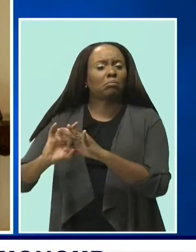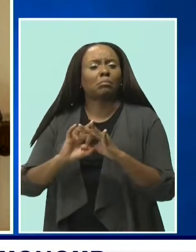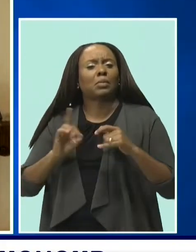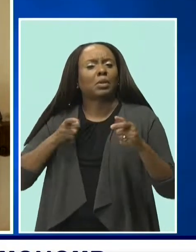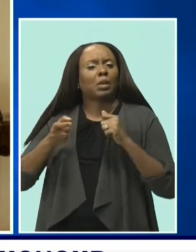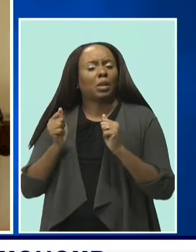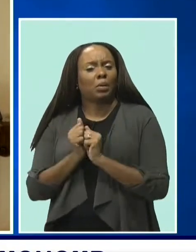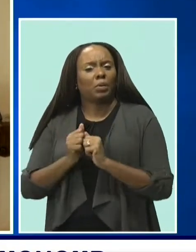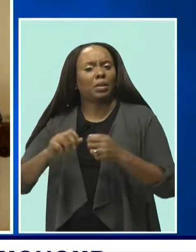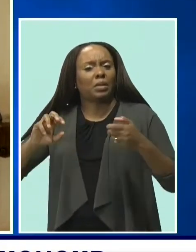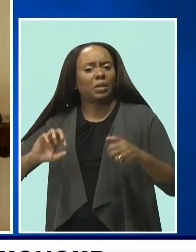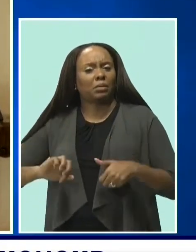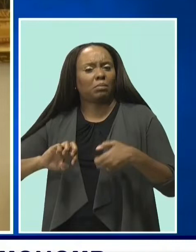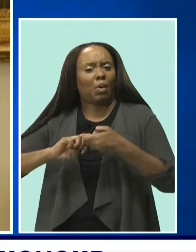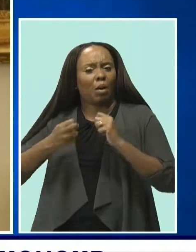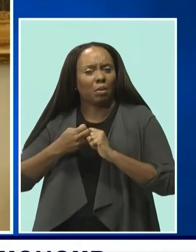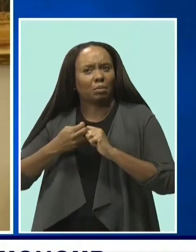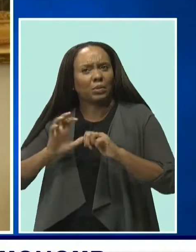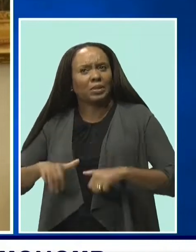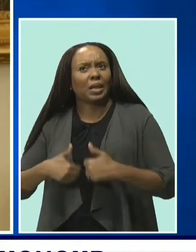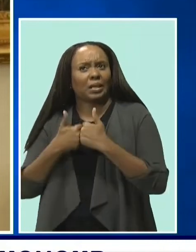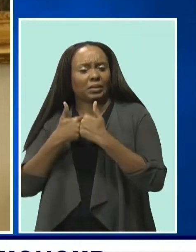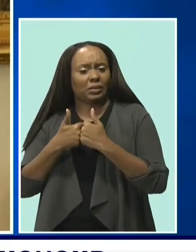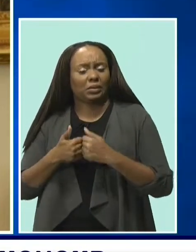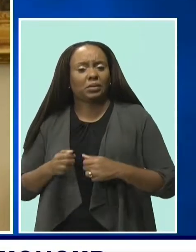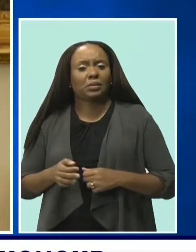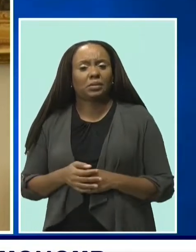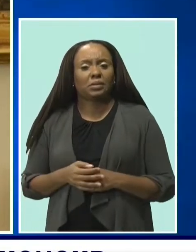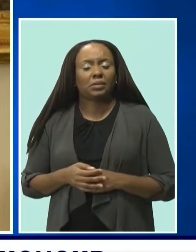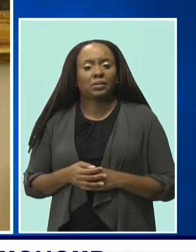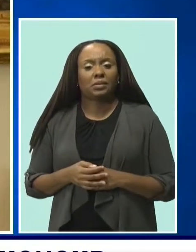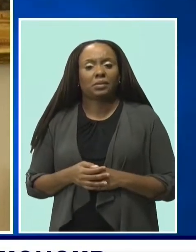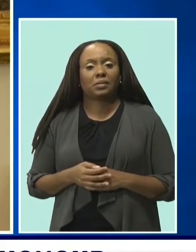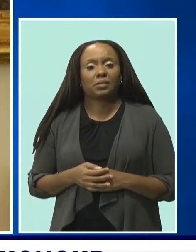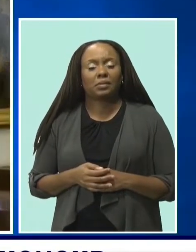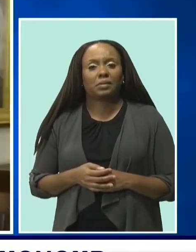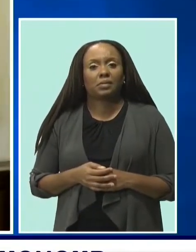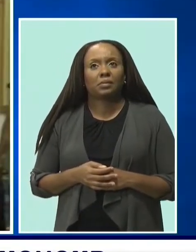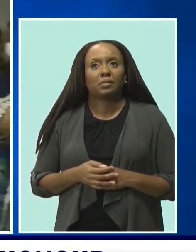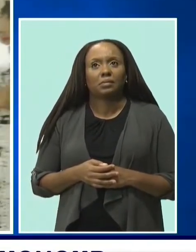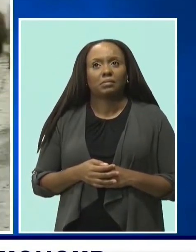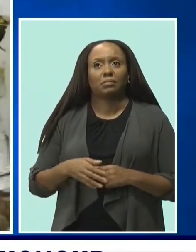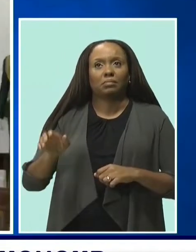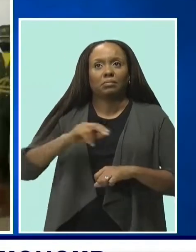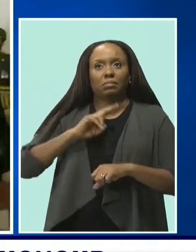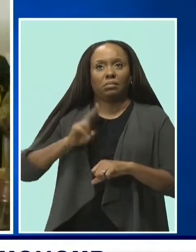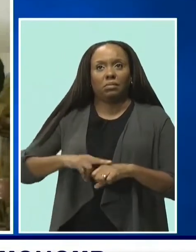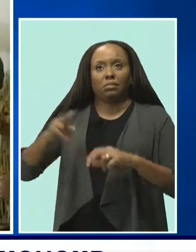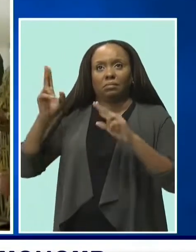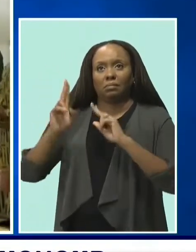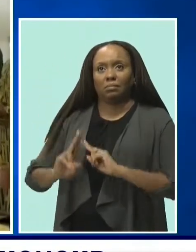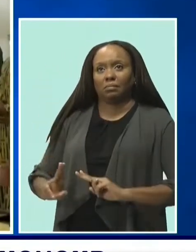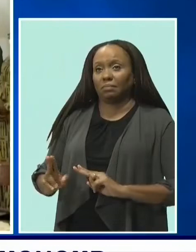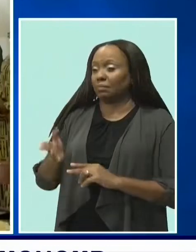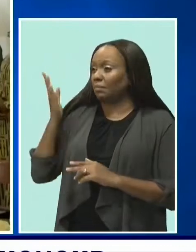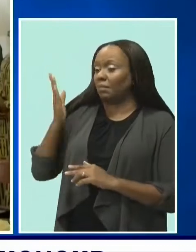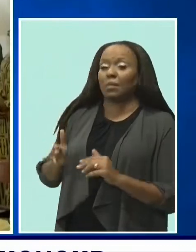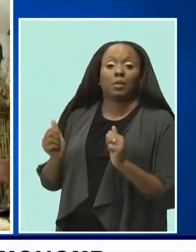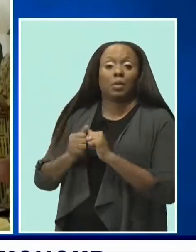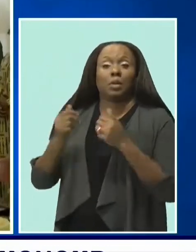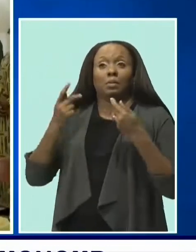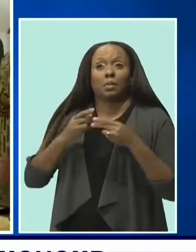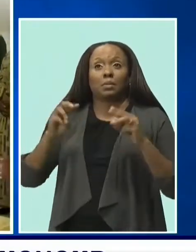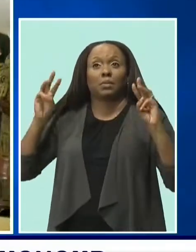global challenges. The national honor was bestowed in the presence of Prime Minister Mia Mottley, who spoke